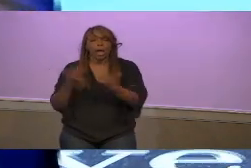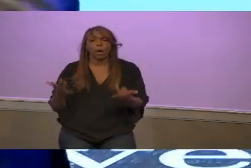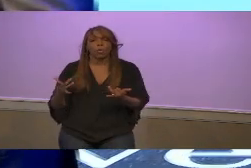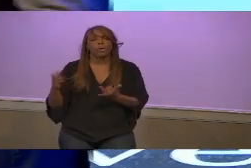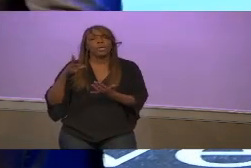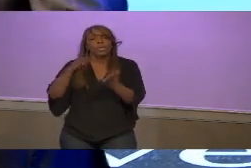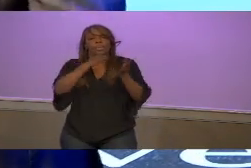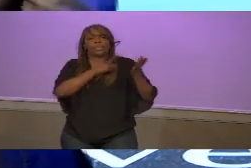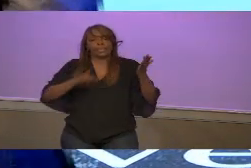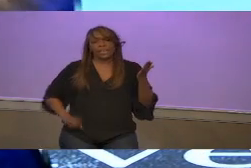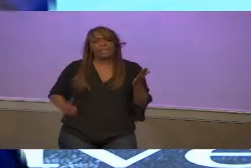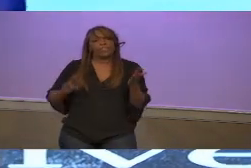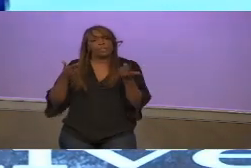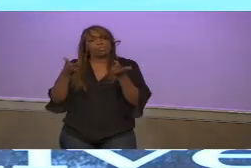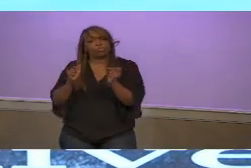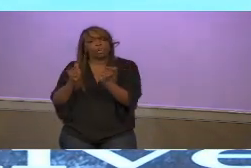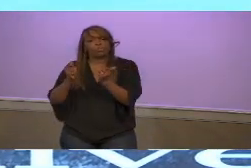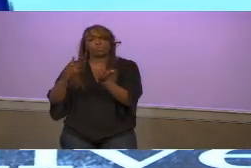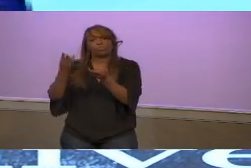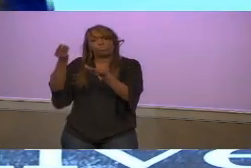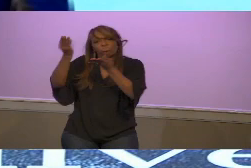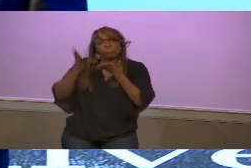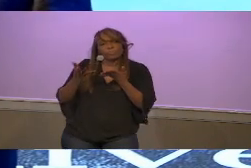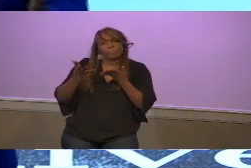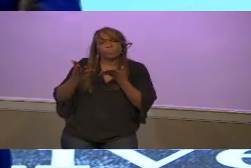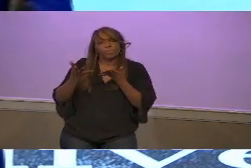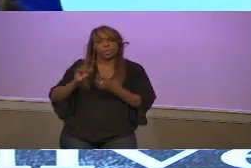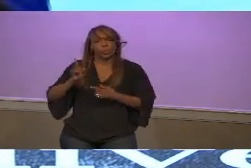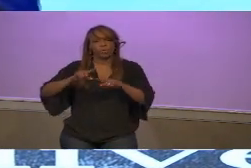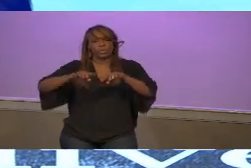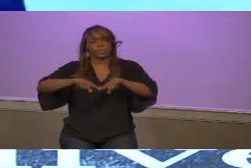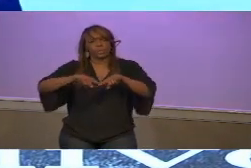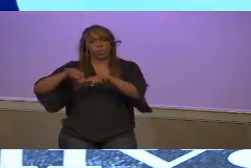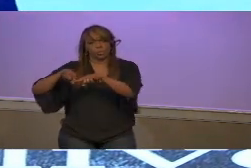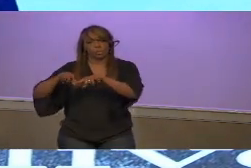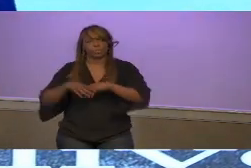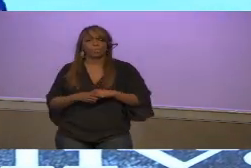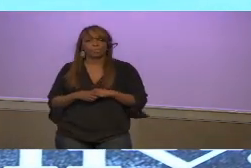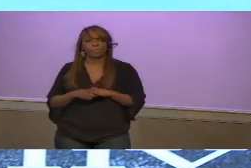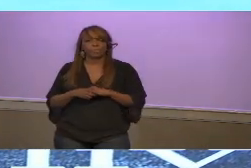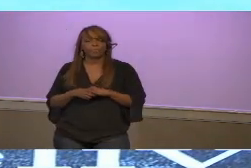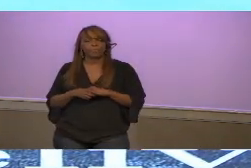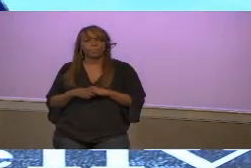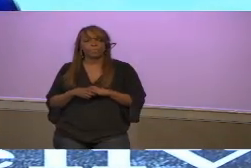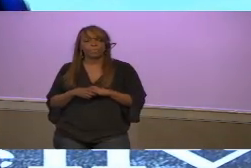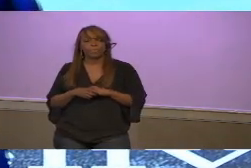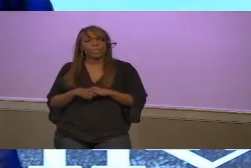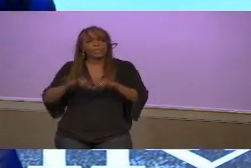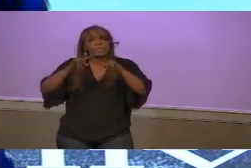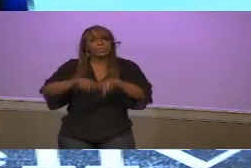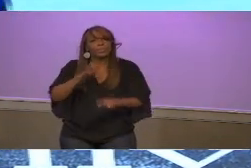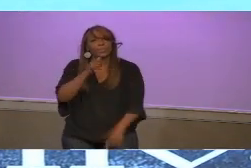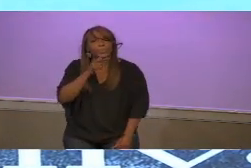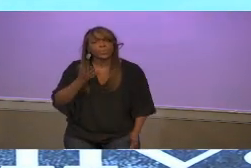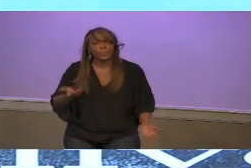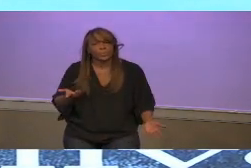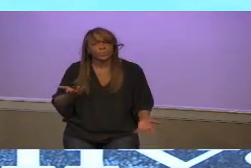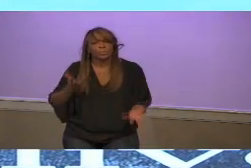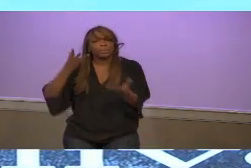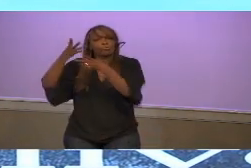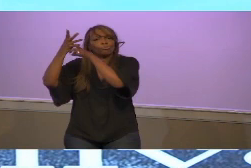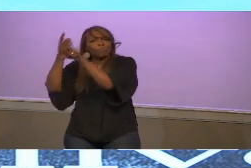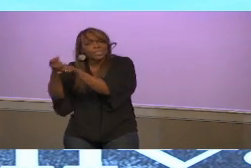is showing us where our reliance ought to be placed. Friend, our reliance, our